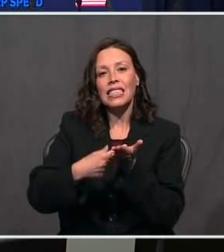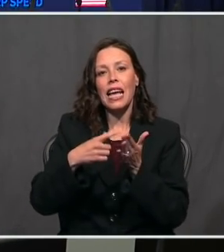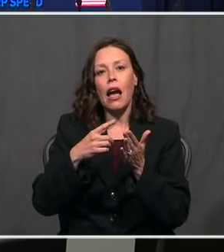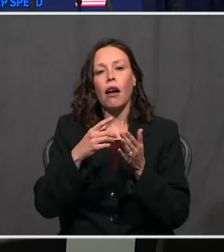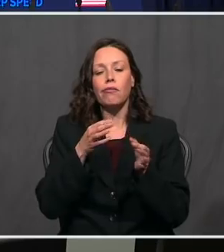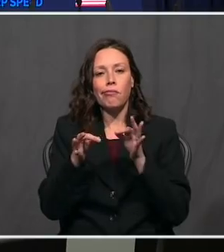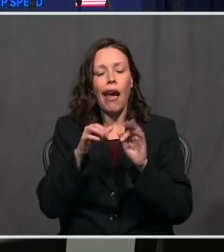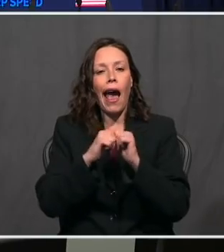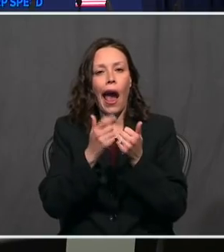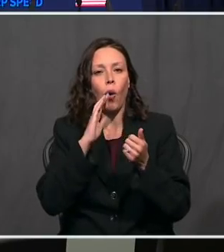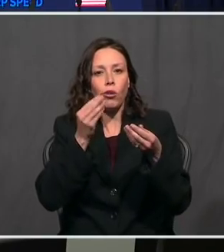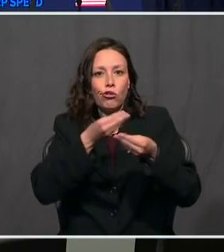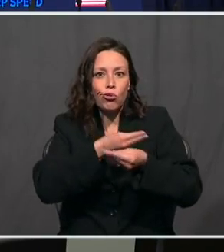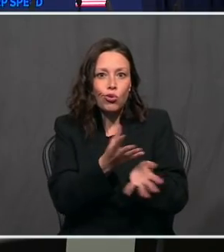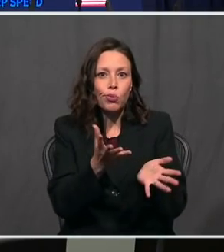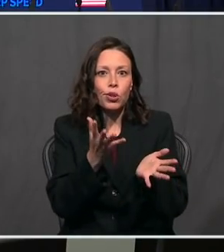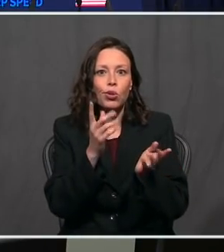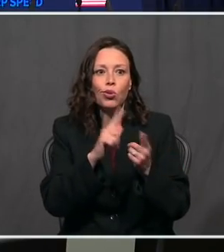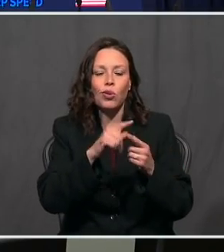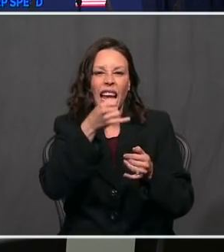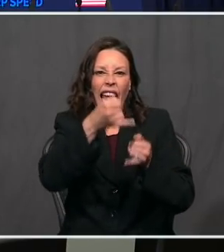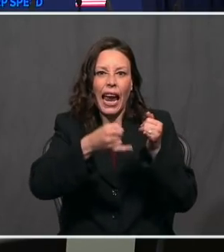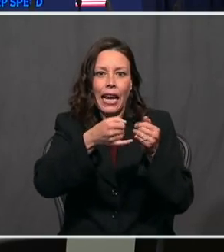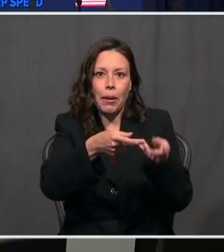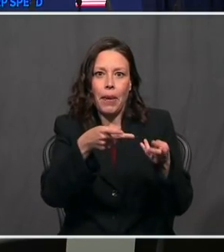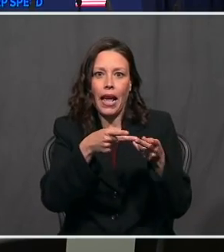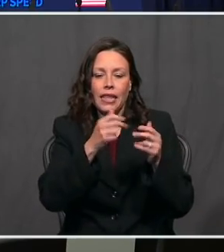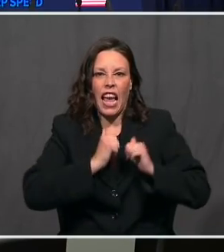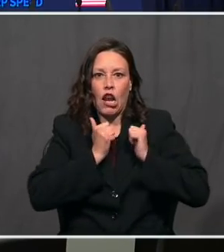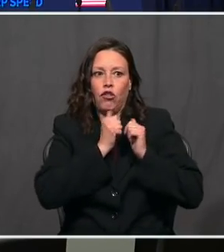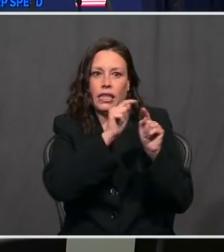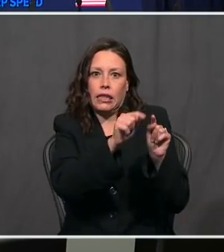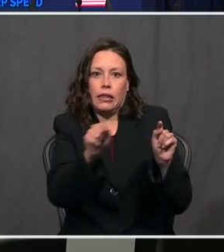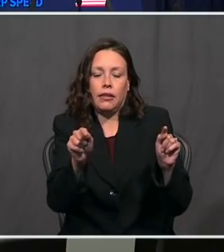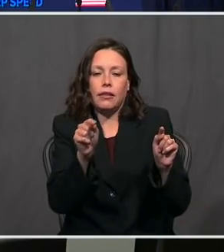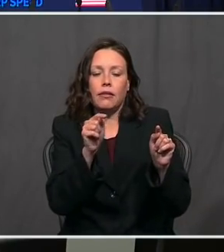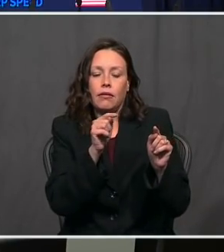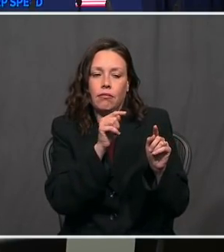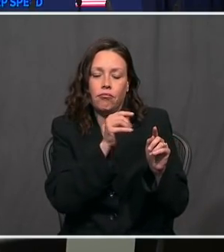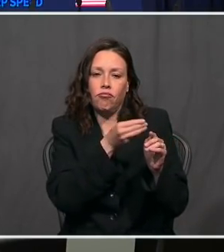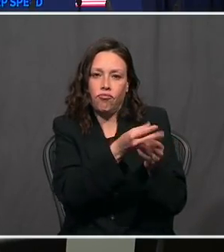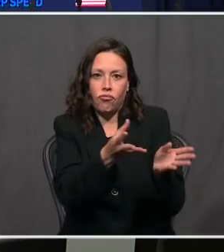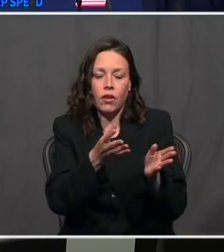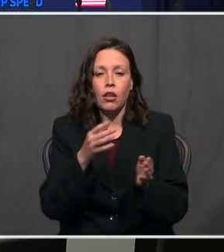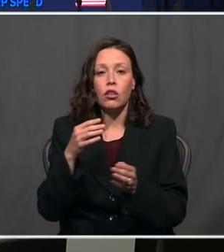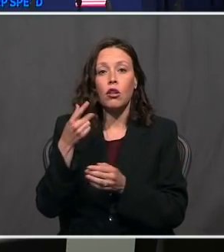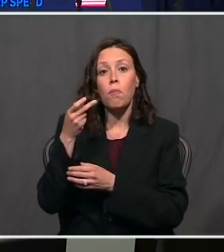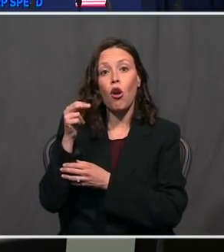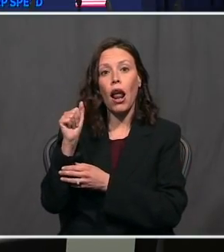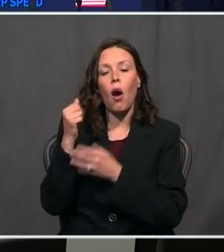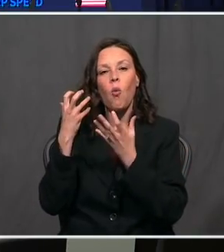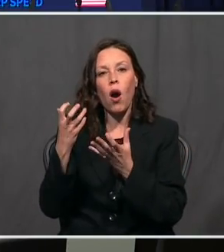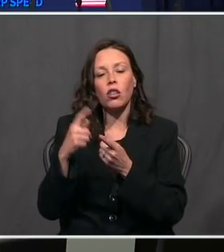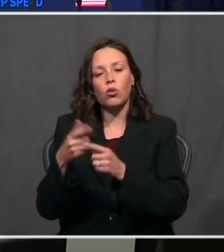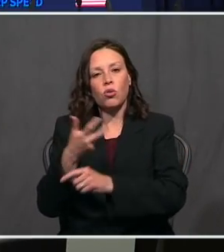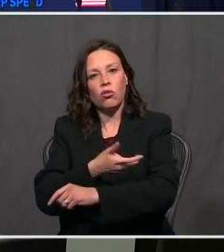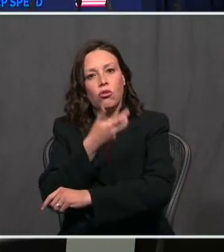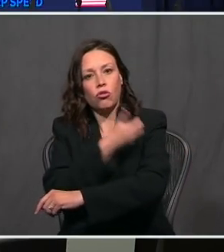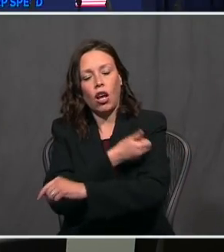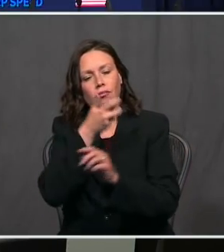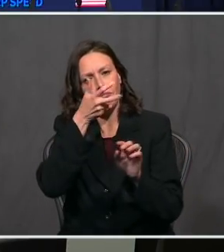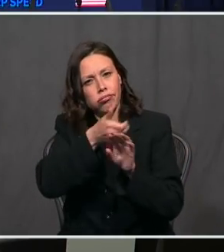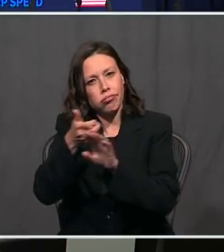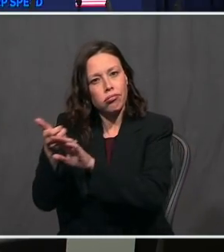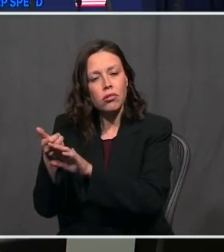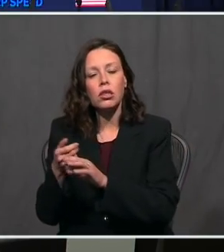distribute the vaccines to the insites. And this panel is really to talk about how, as General Perna said, we really get shots in arms. And we're going to